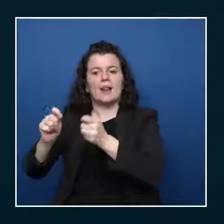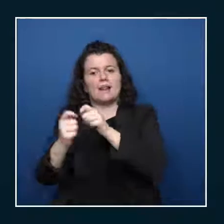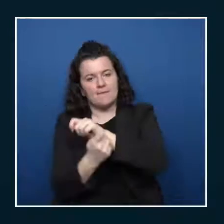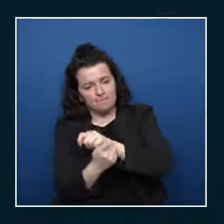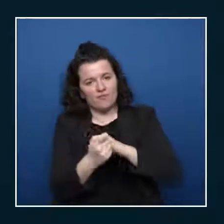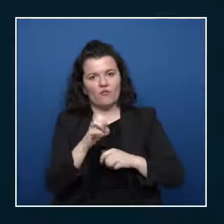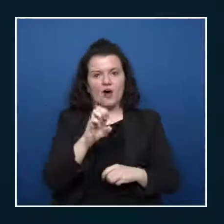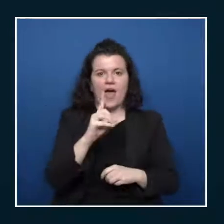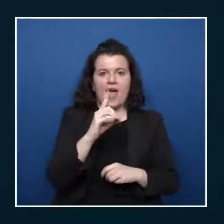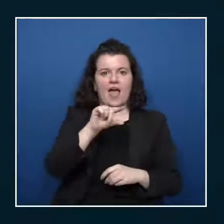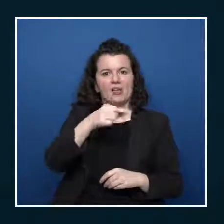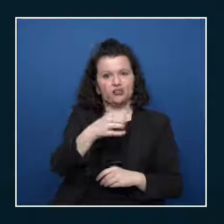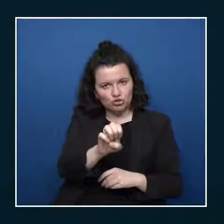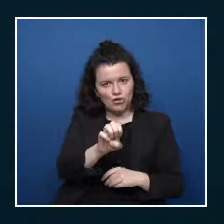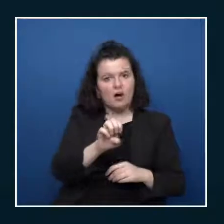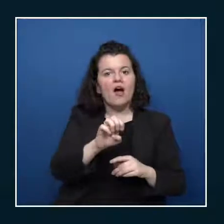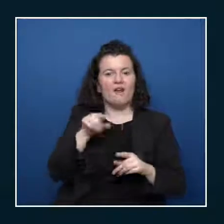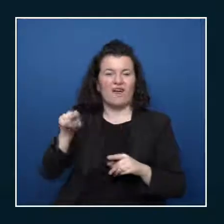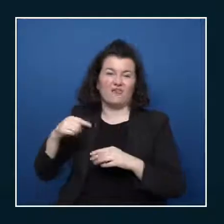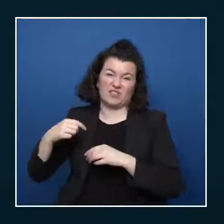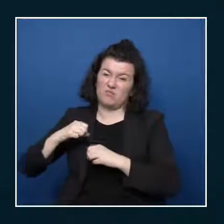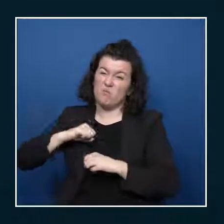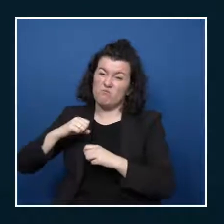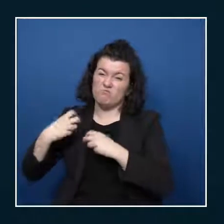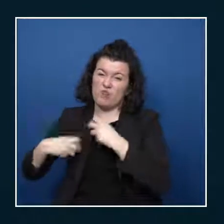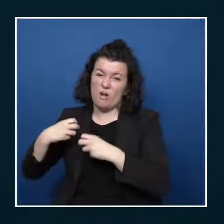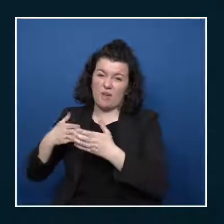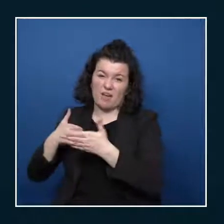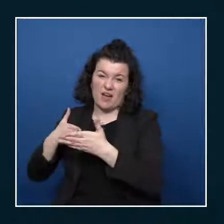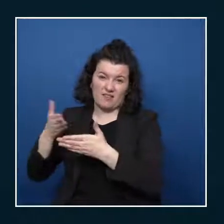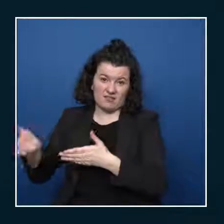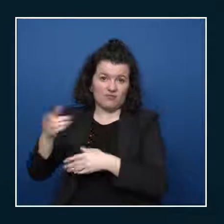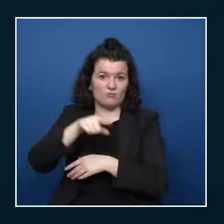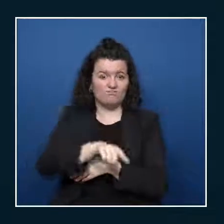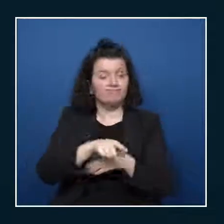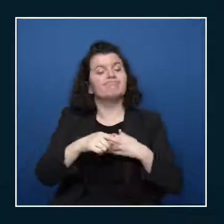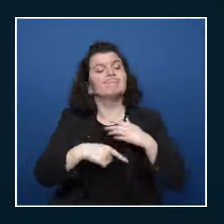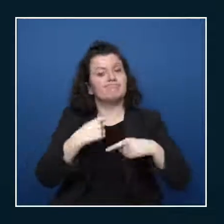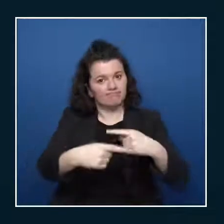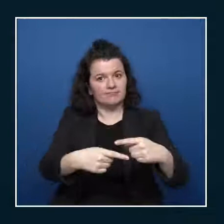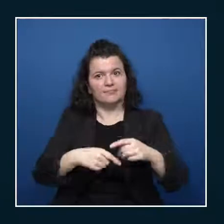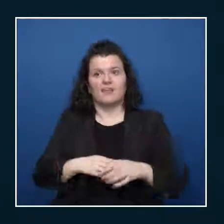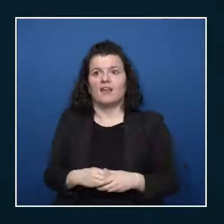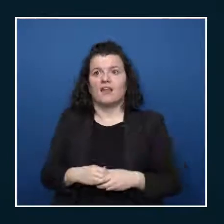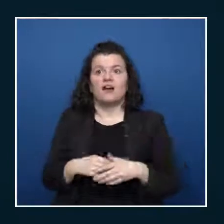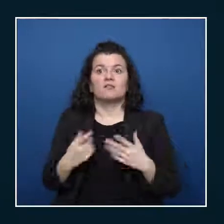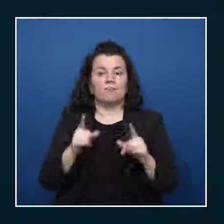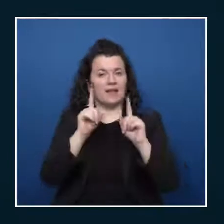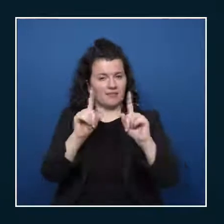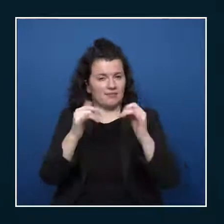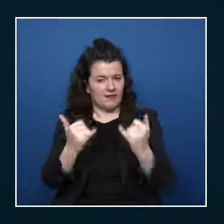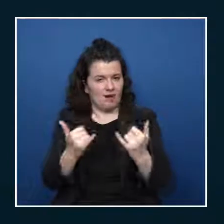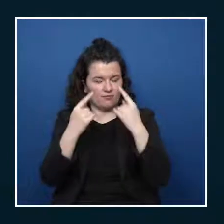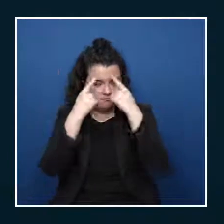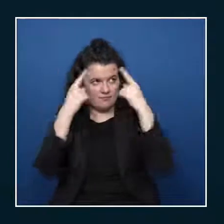to start doing it. And I like this called Percept, because of perception, right? We have one for vision and one for hearing or speech, I guess, if you want